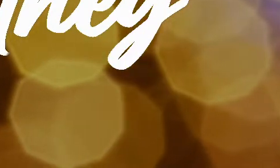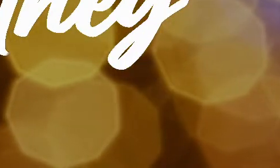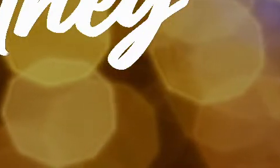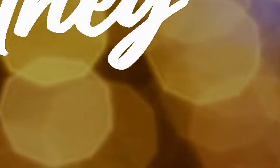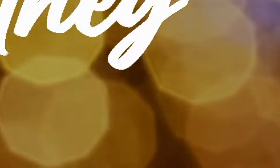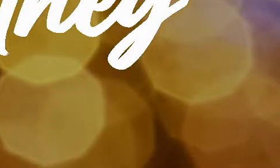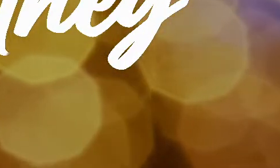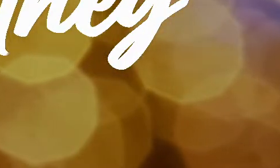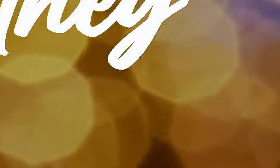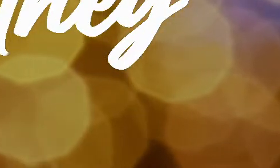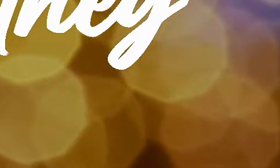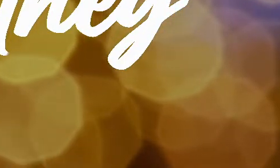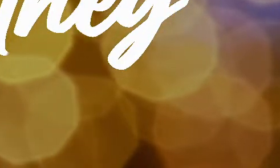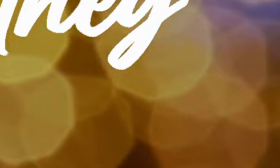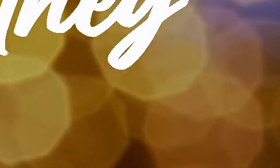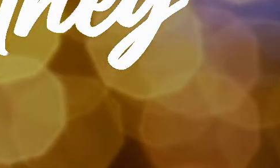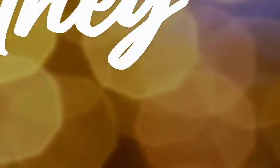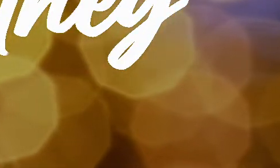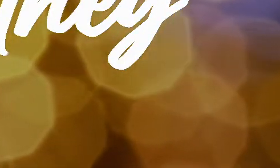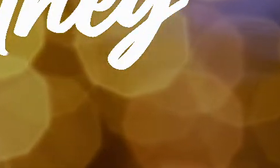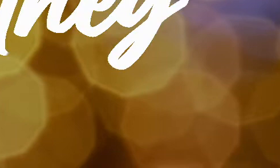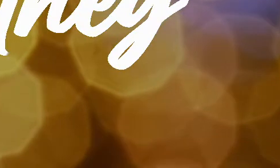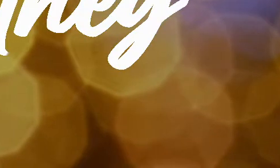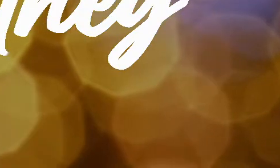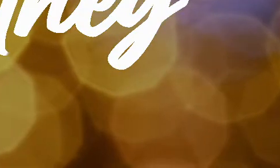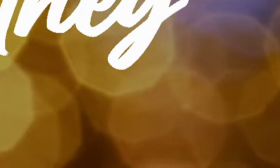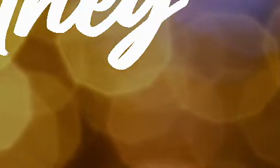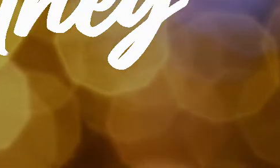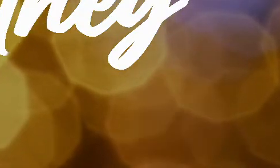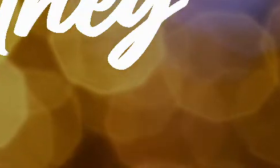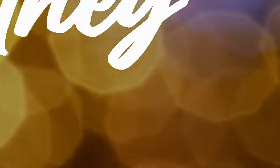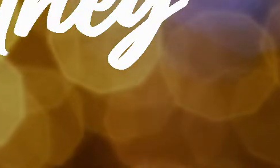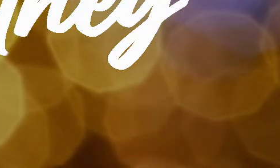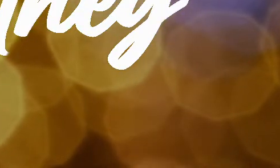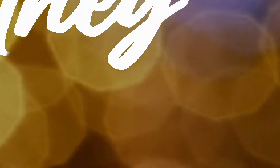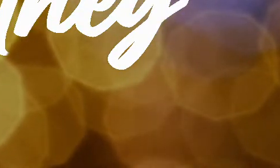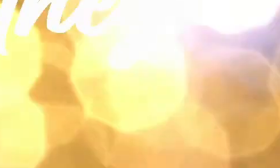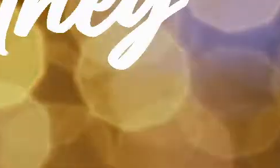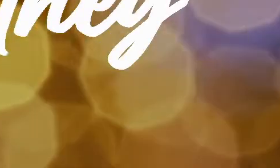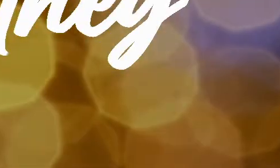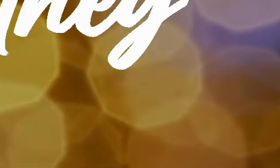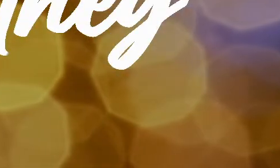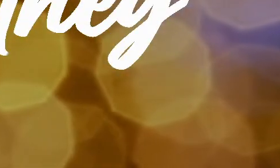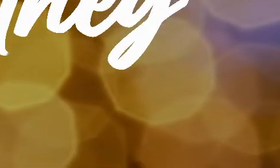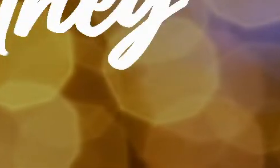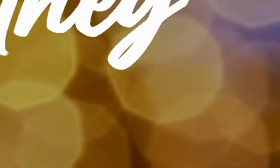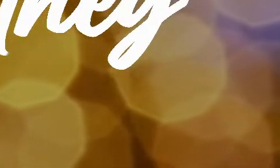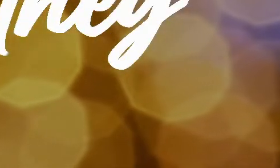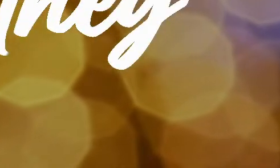This is my worship journey. This is my worship journey.